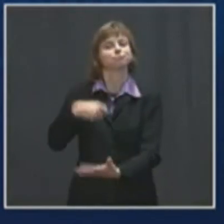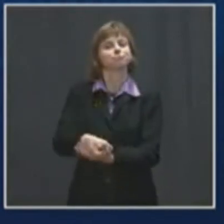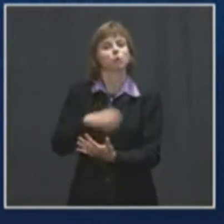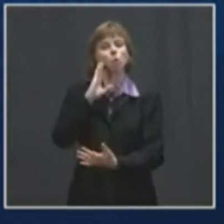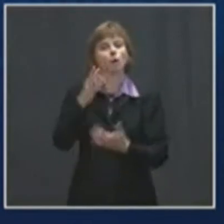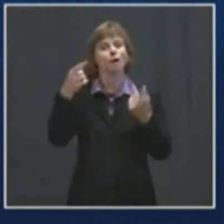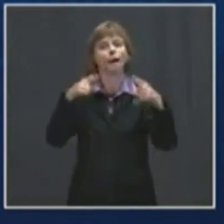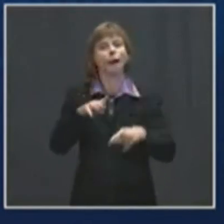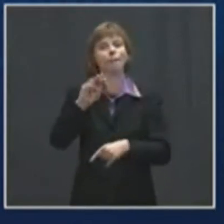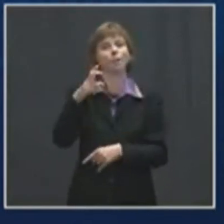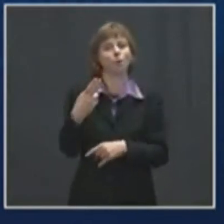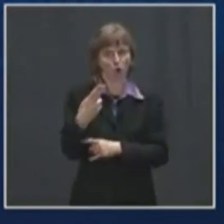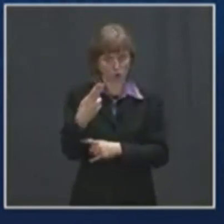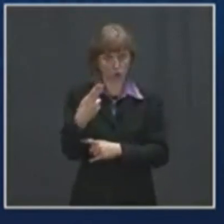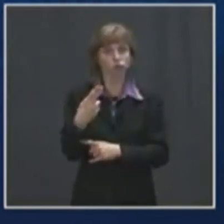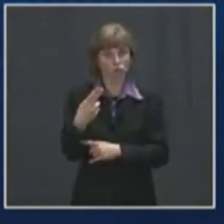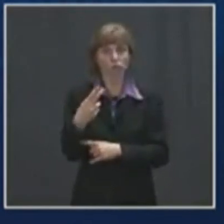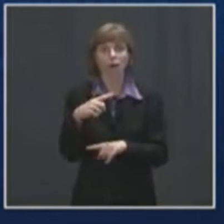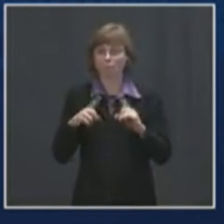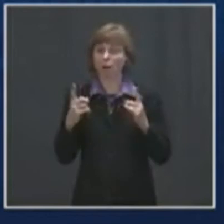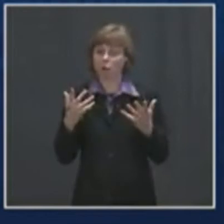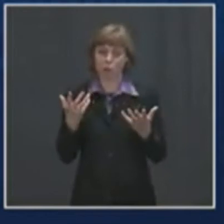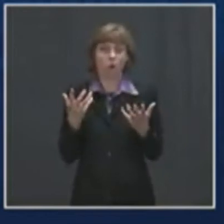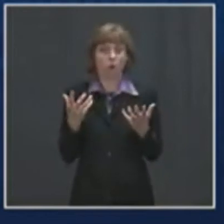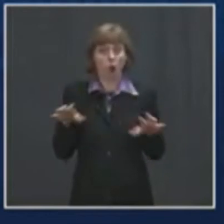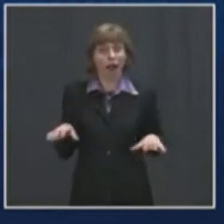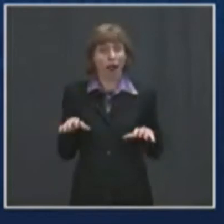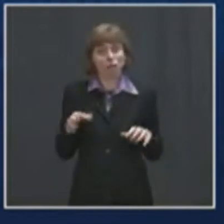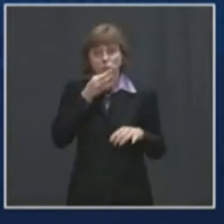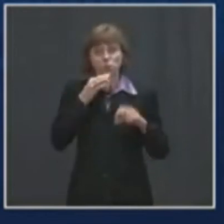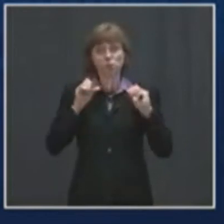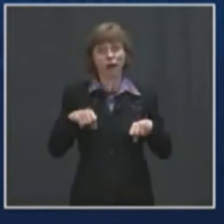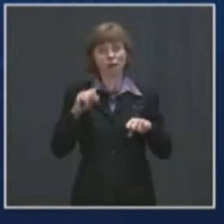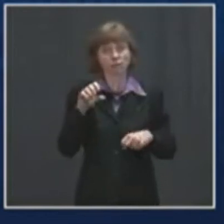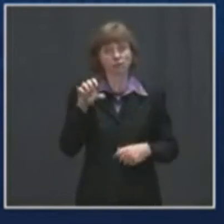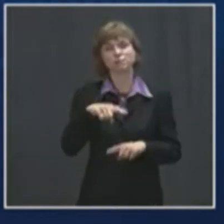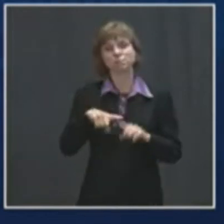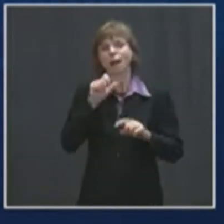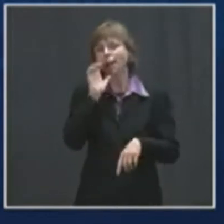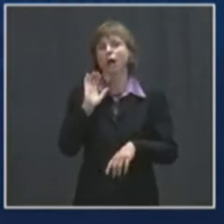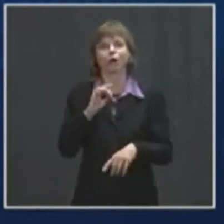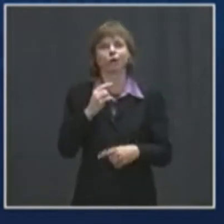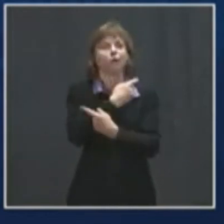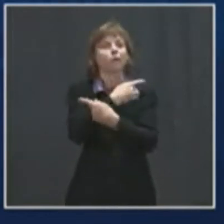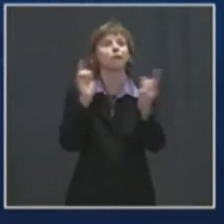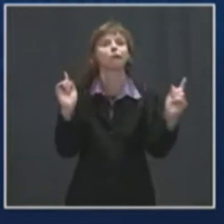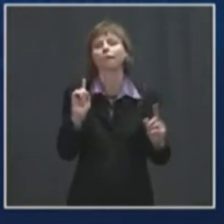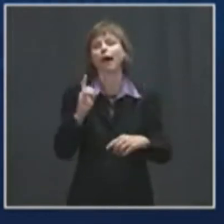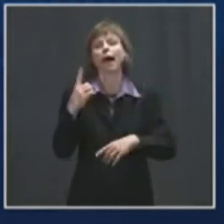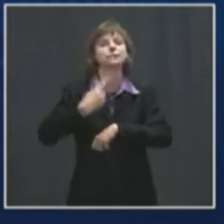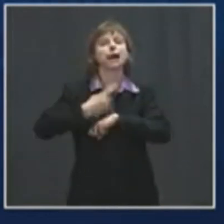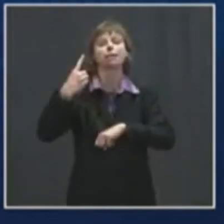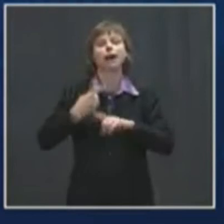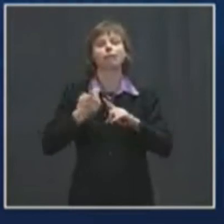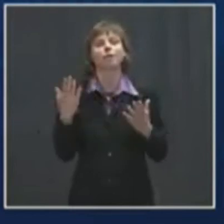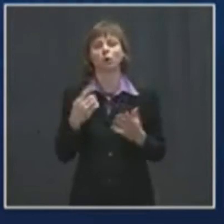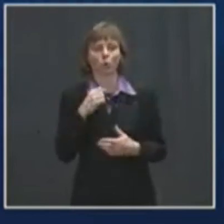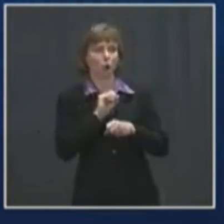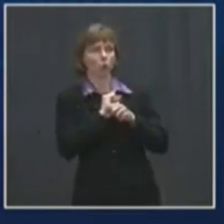would like to see action as quickly as possible, as we've been saying, but I'm not going to set a new deadline from here. Obviously, we're working closely with Speaker Pelosi